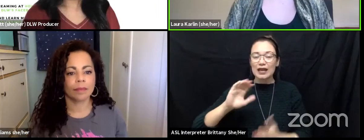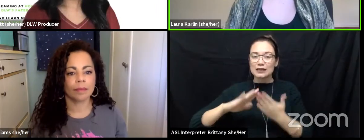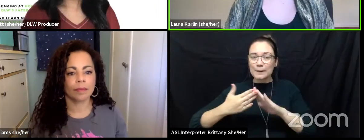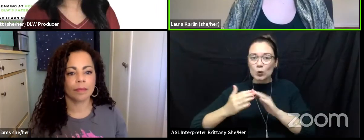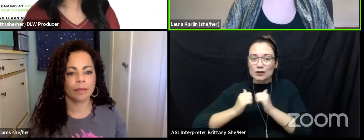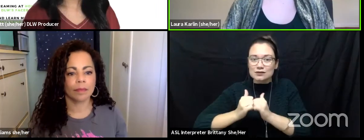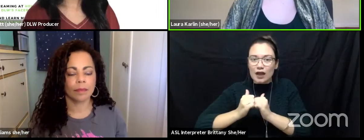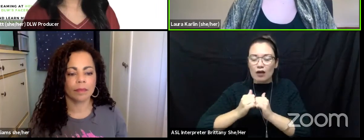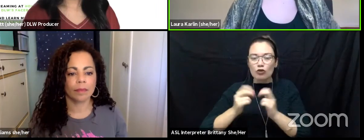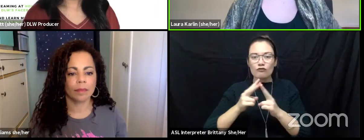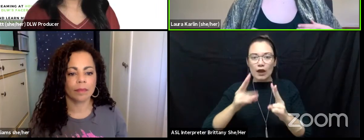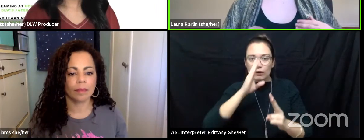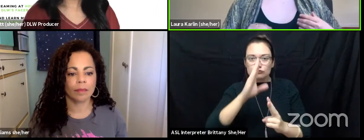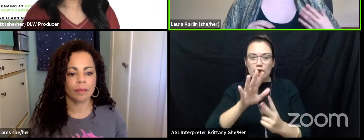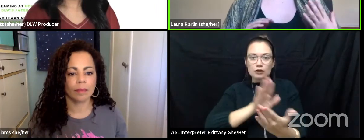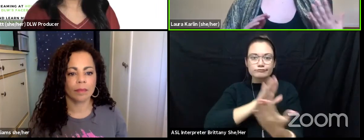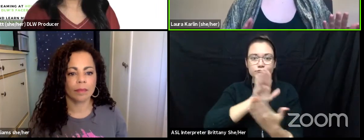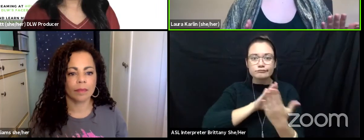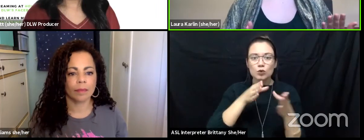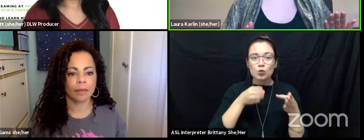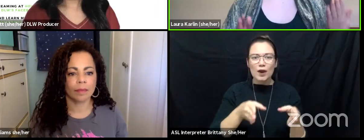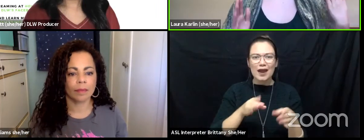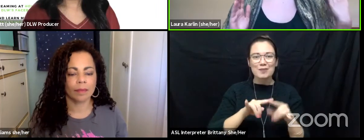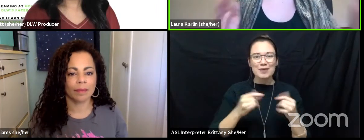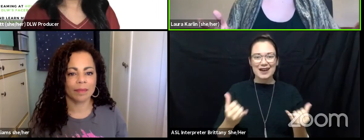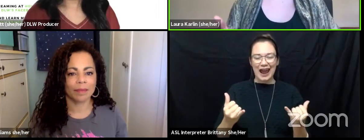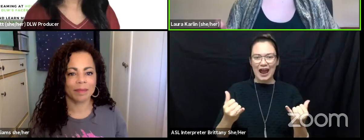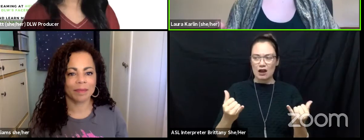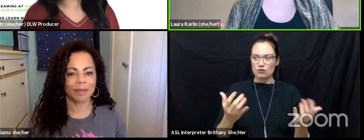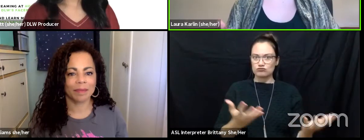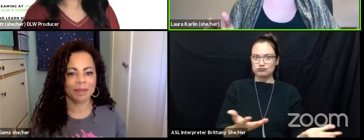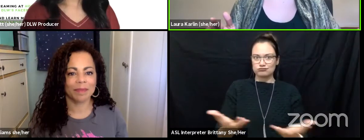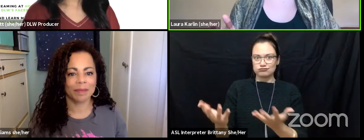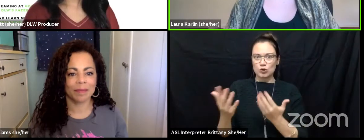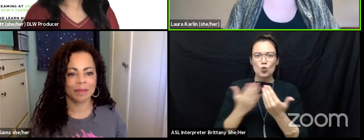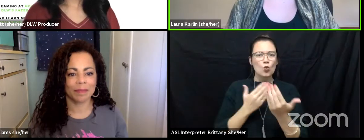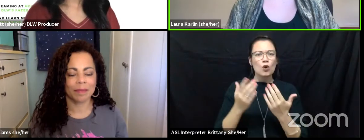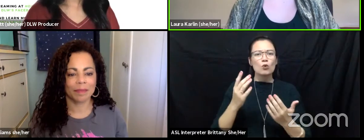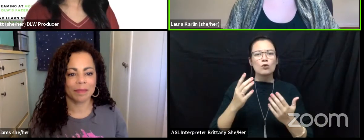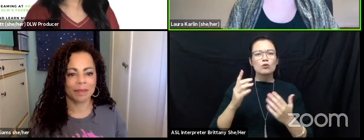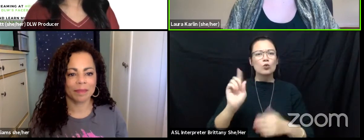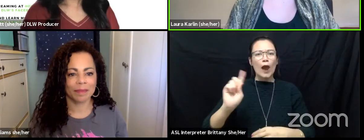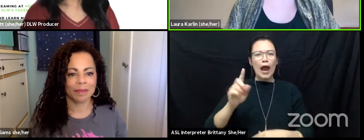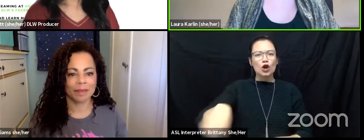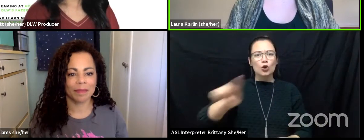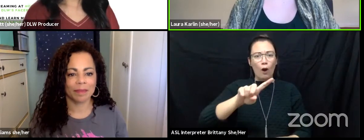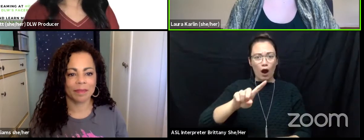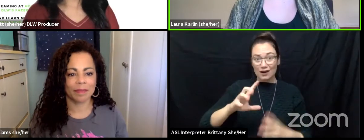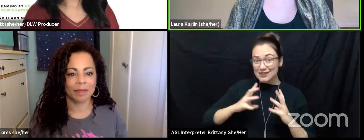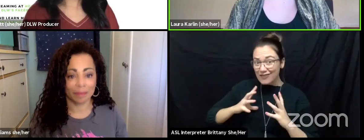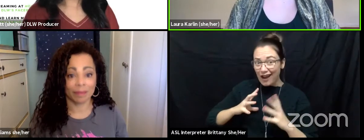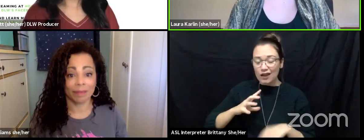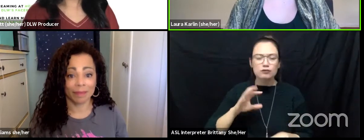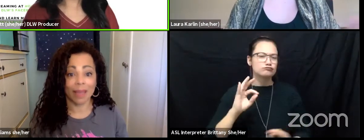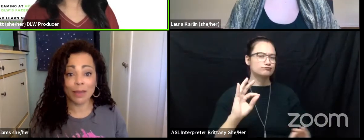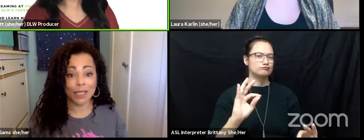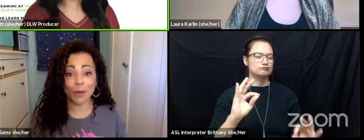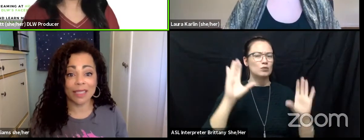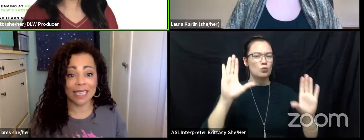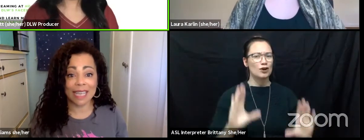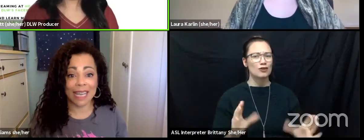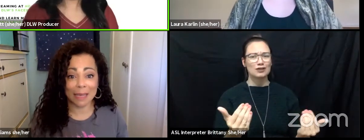in a very direct way. But maybe we could all just, wherever you are, is that okay, Reena? Oh, that's wonderful. I love